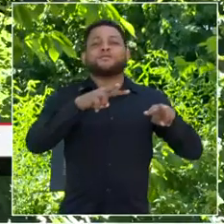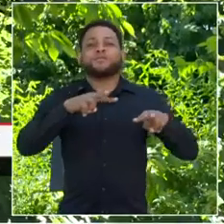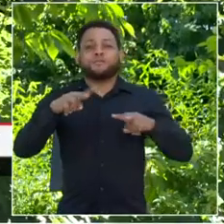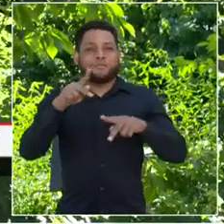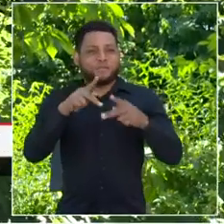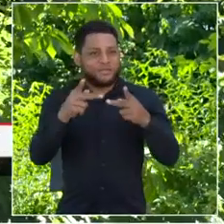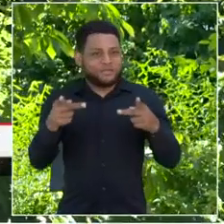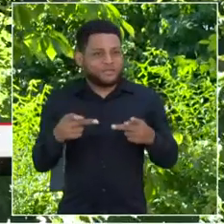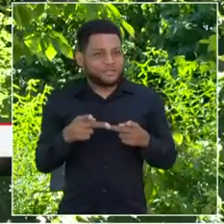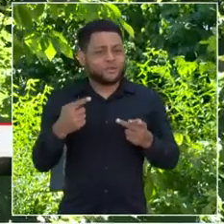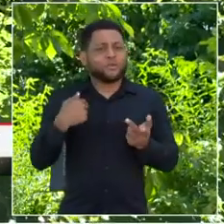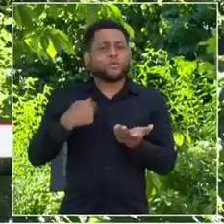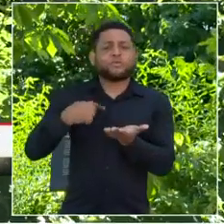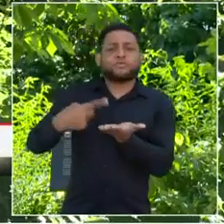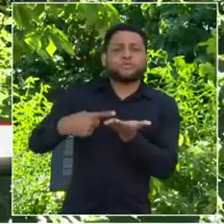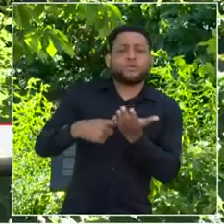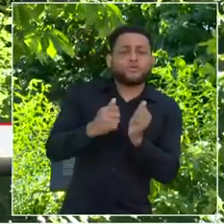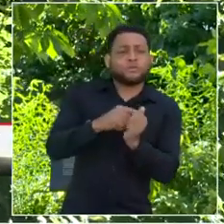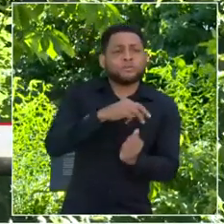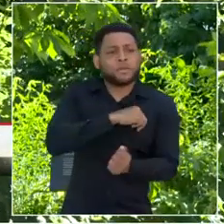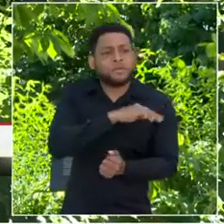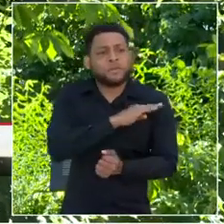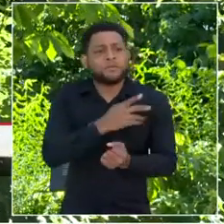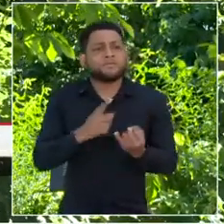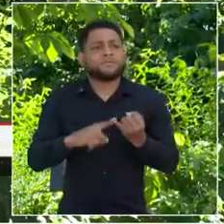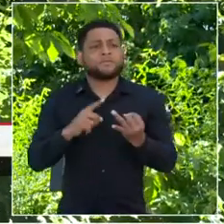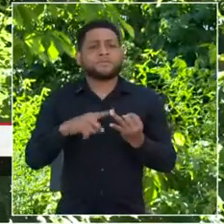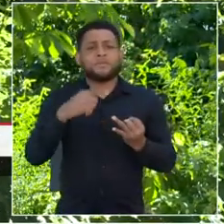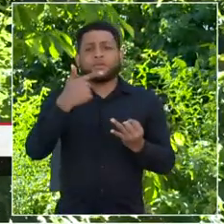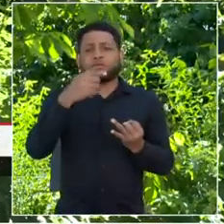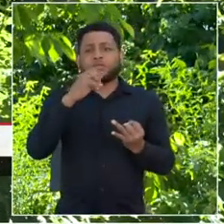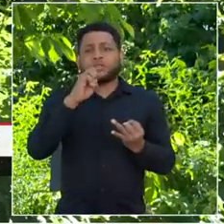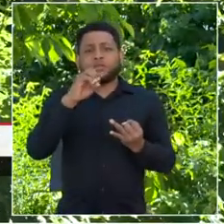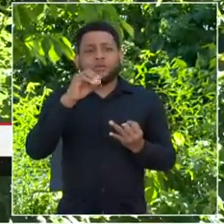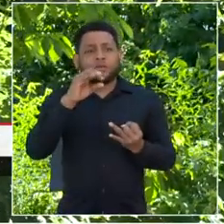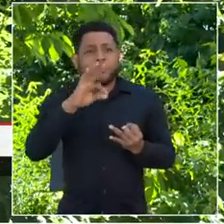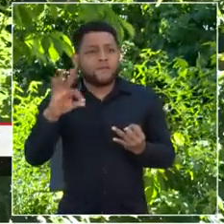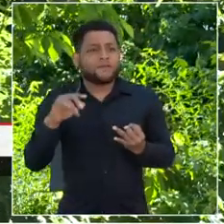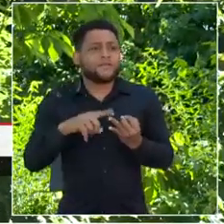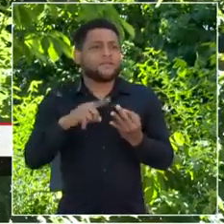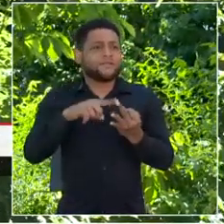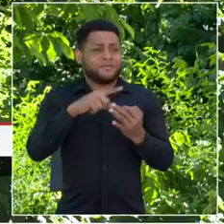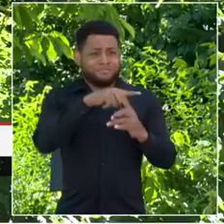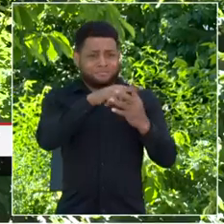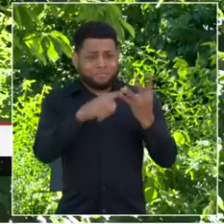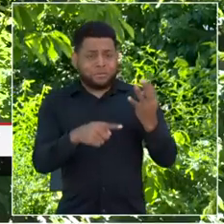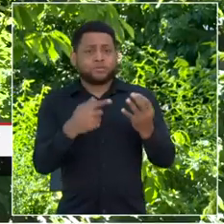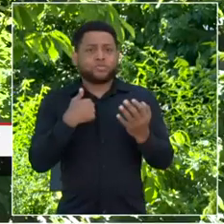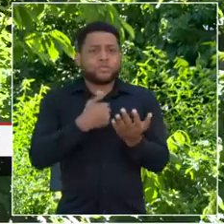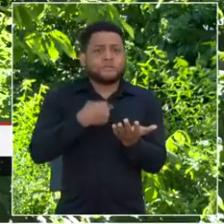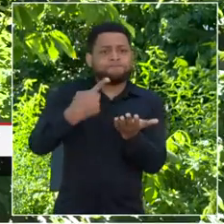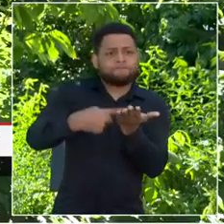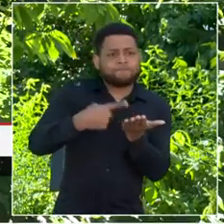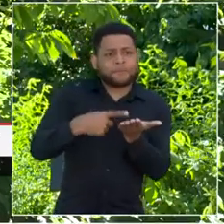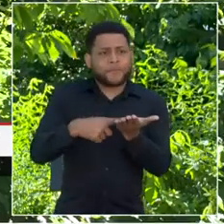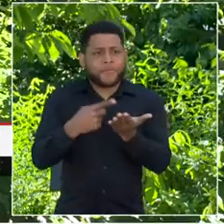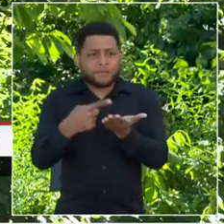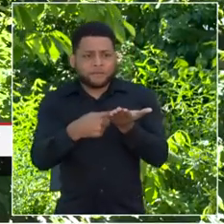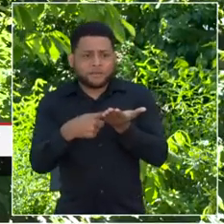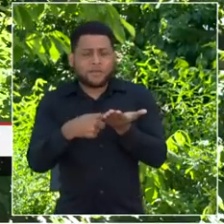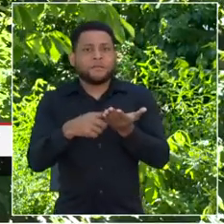to Alex, and Deputy Mayor Nina Albert, today is a good news day for us because we have amazing information to share with